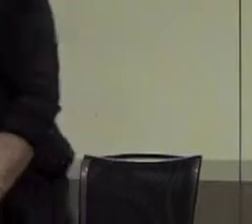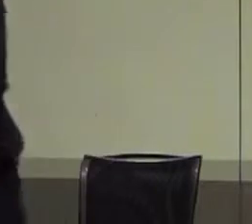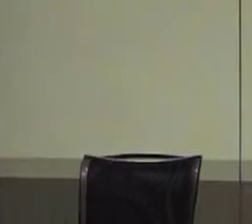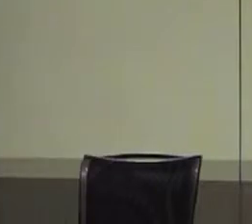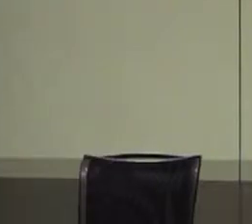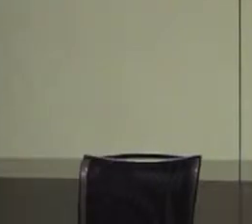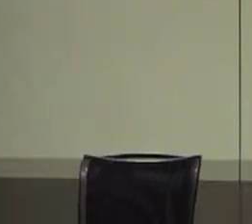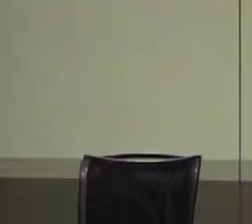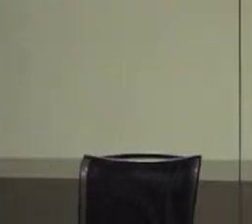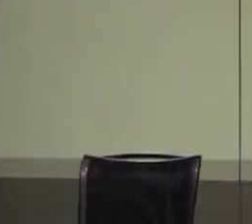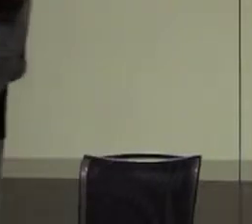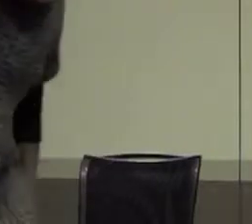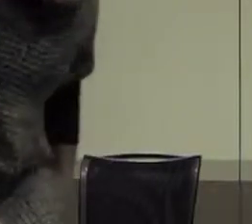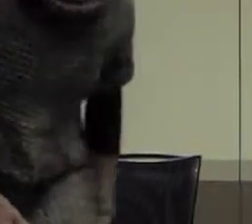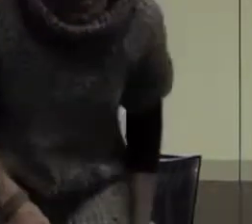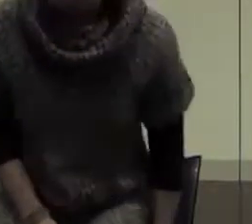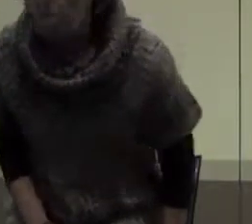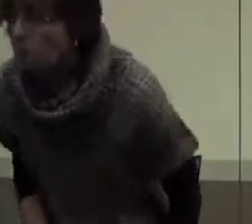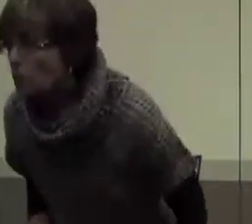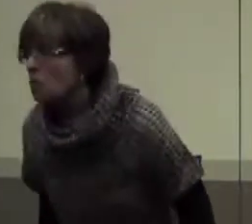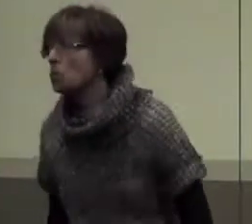Whoops, sorry here.